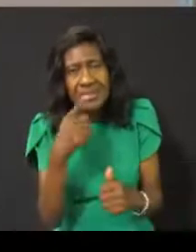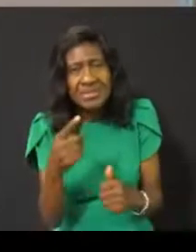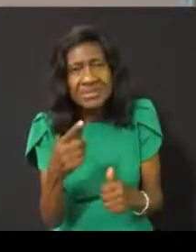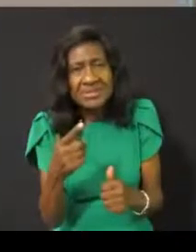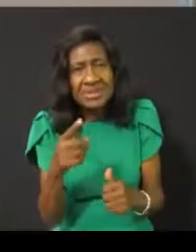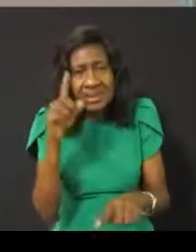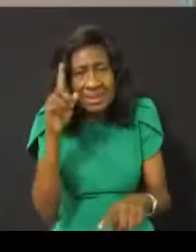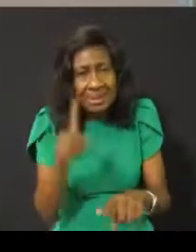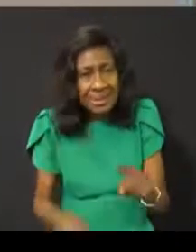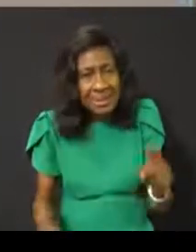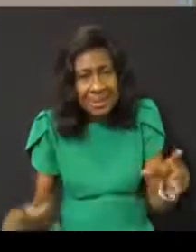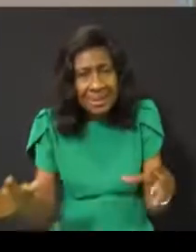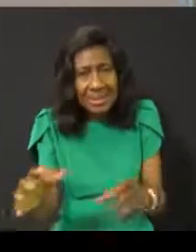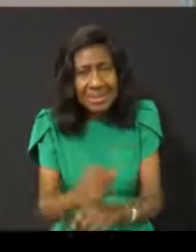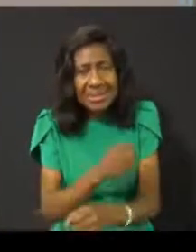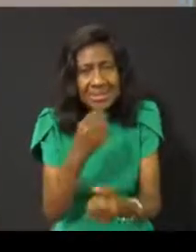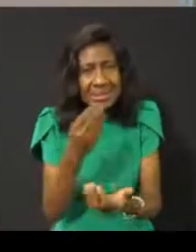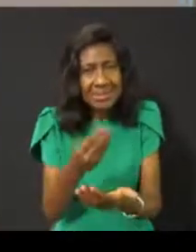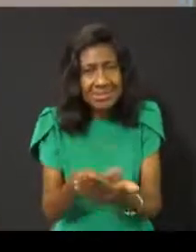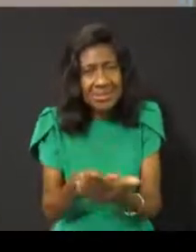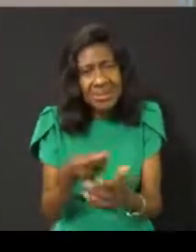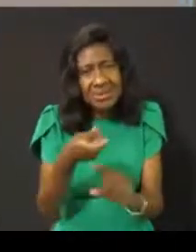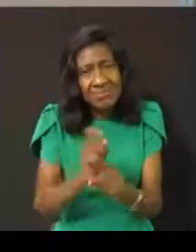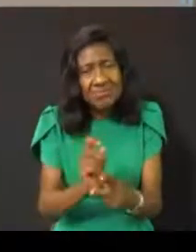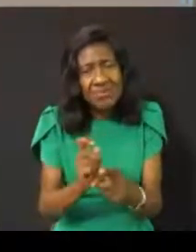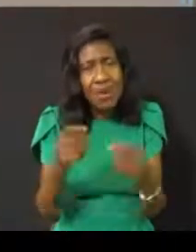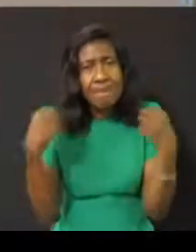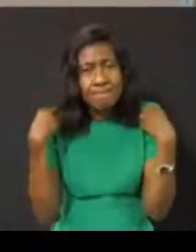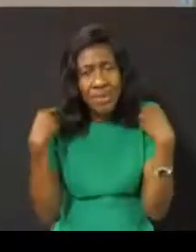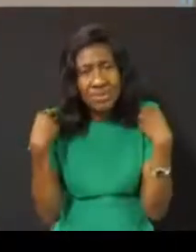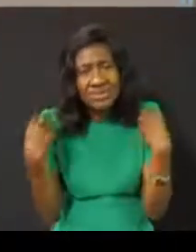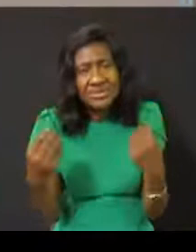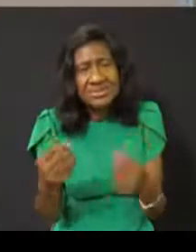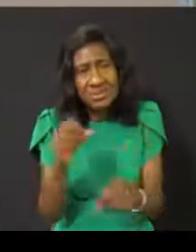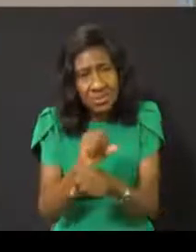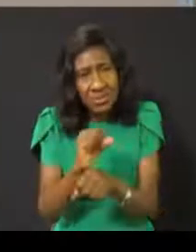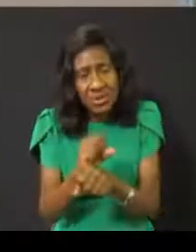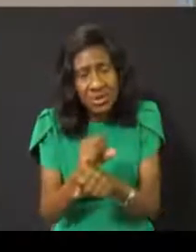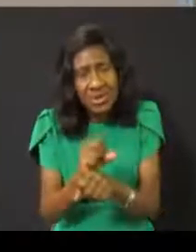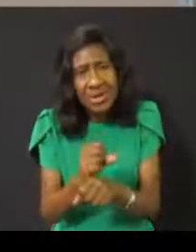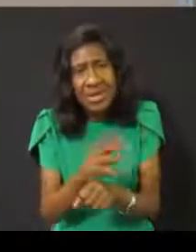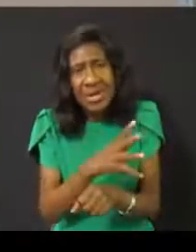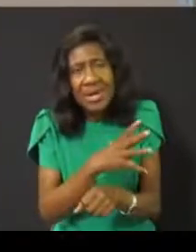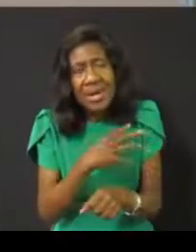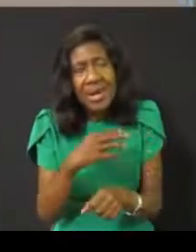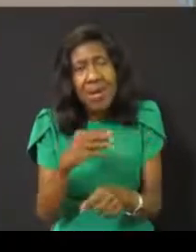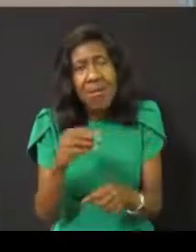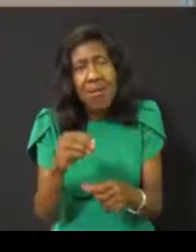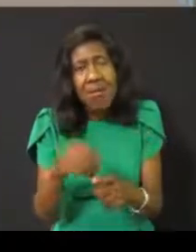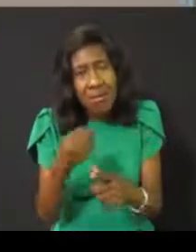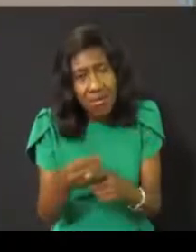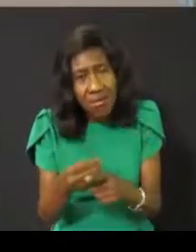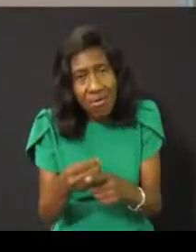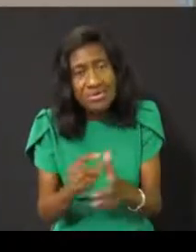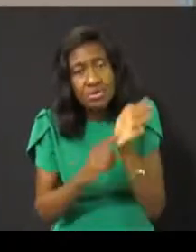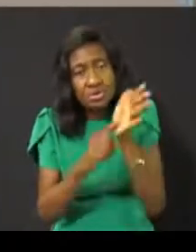their employer, or if they're self-employed, must show that they're not able to work from